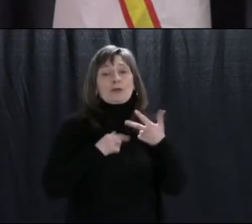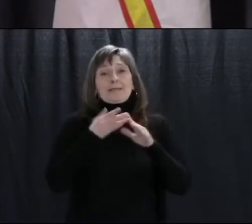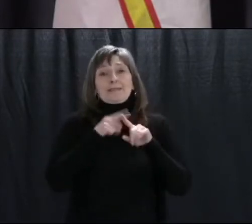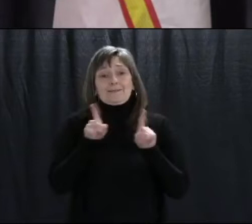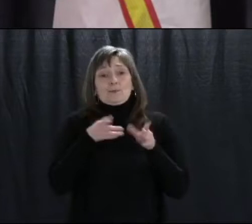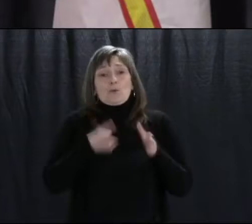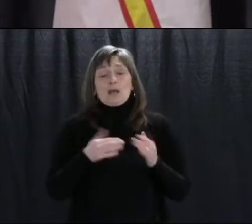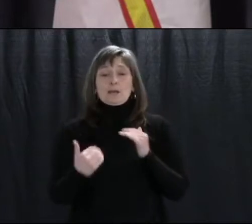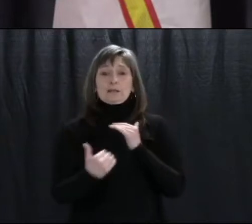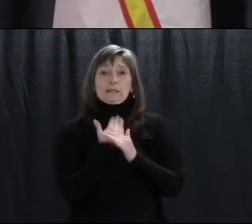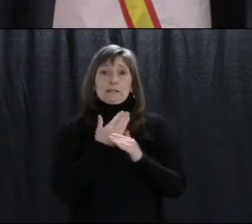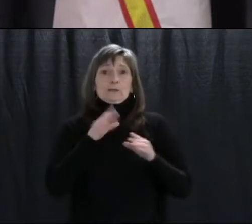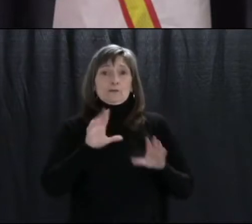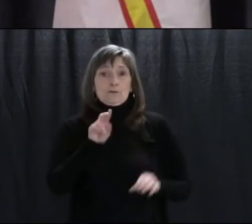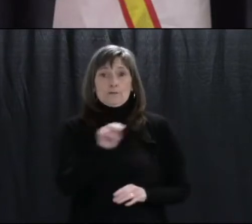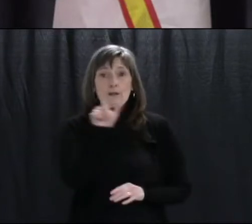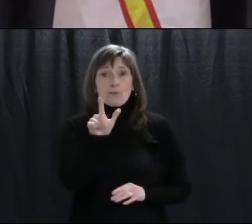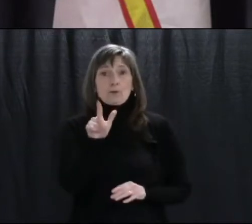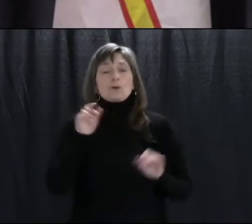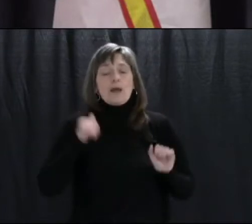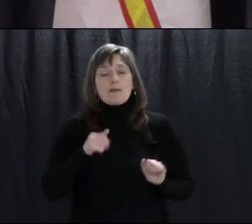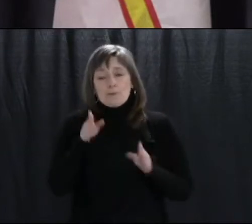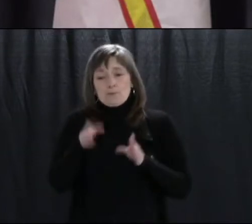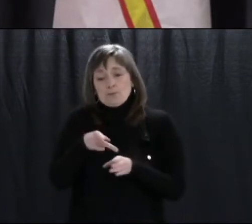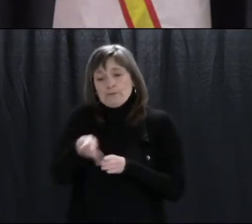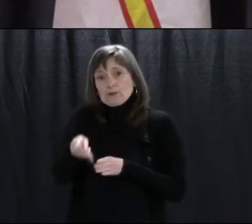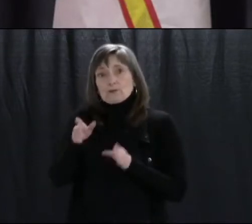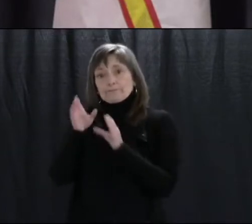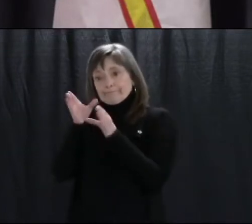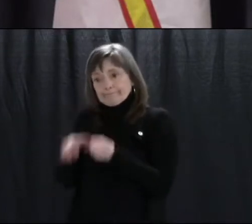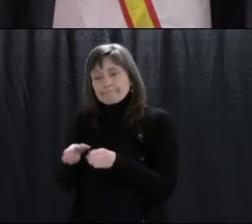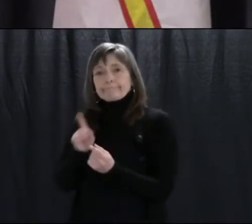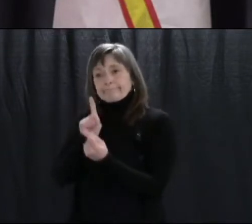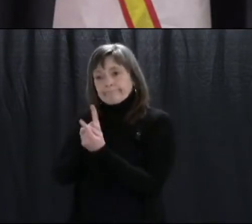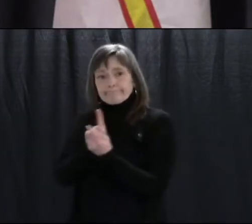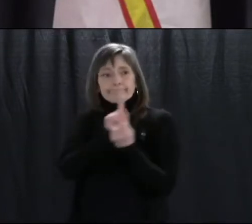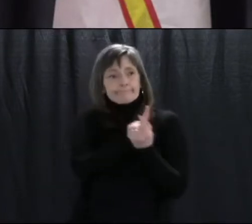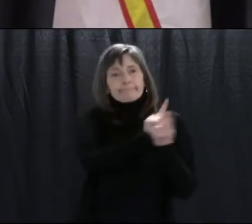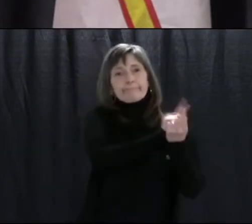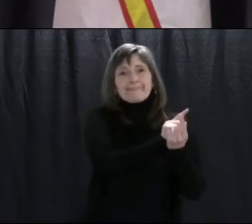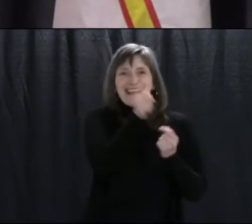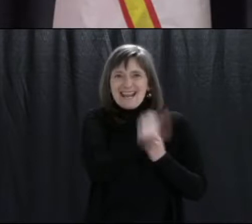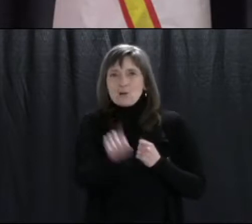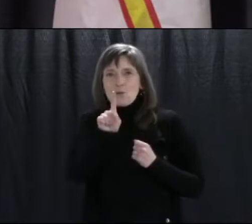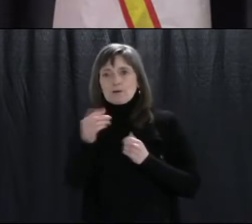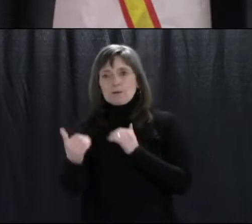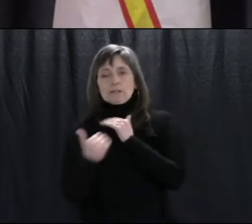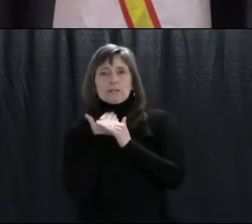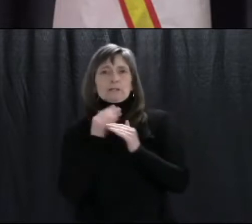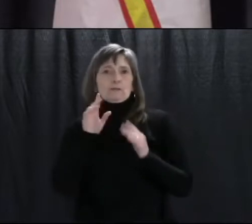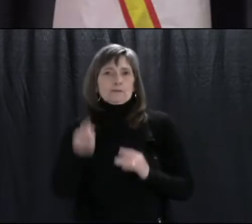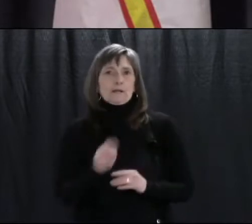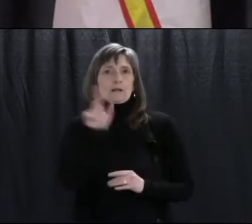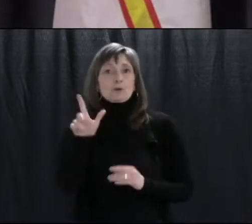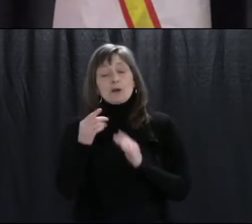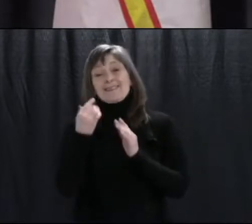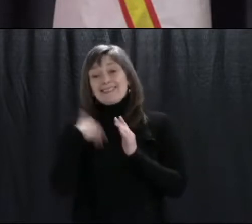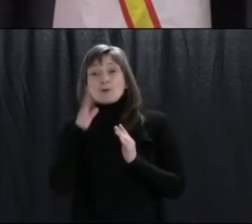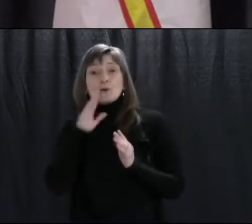province. And these professionals will do the distribution of forms to people which will outline the necessary steps